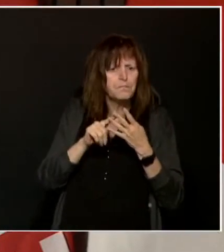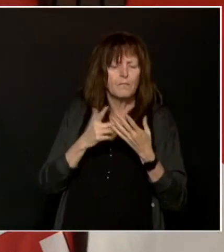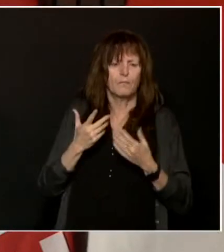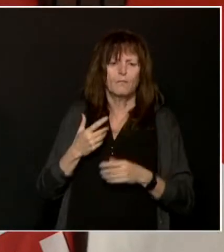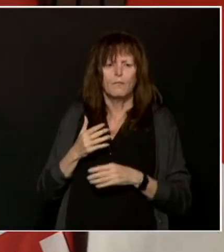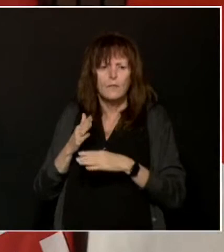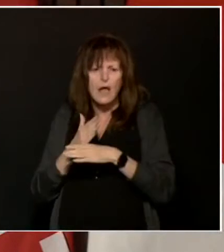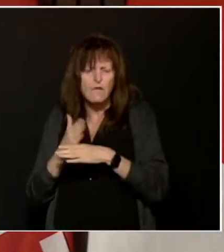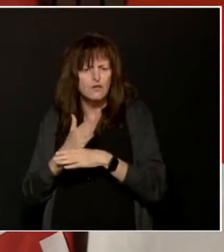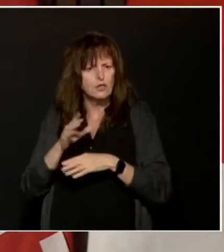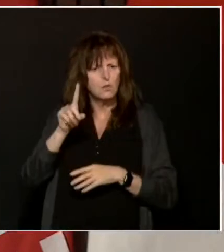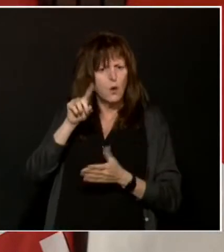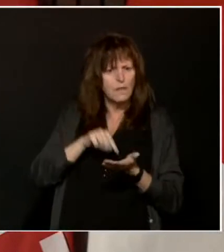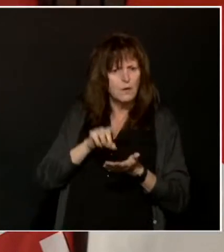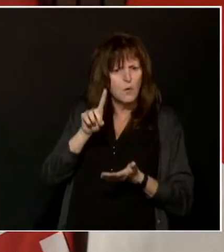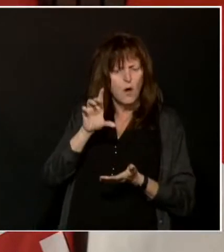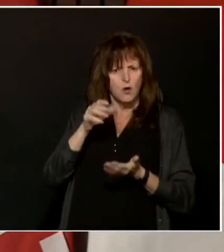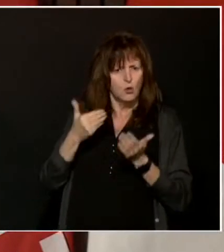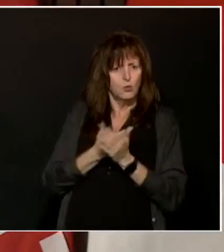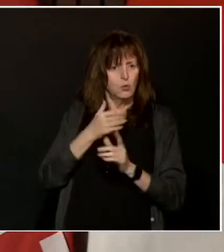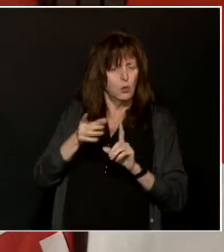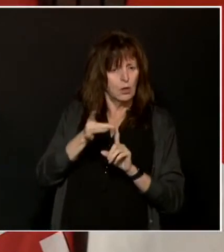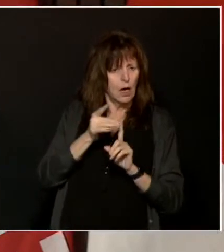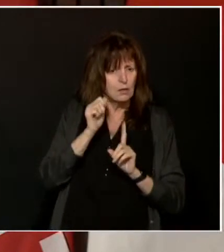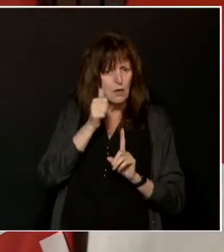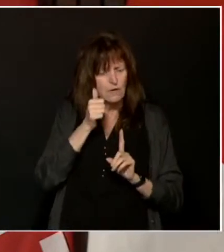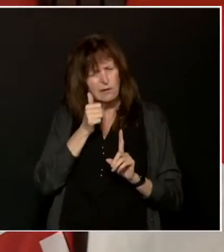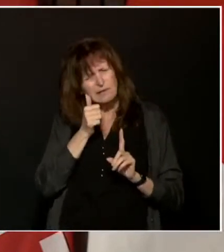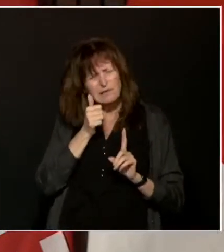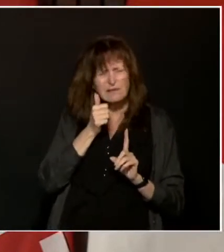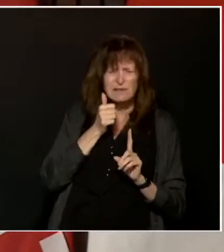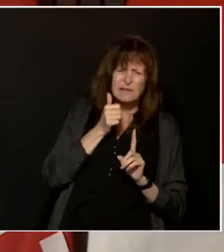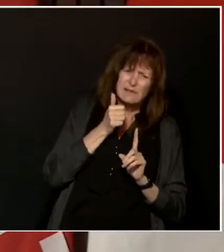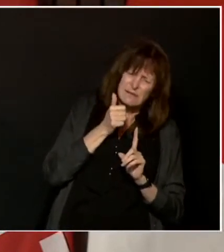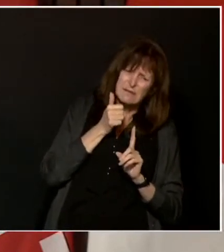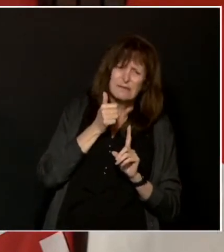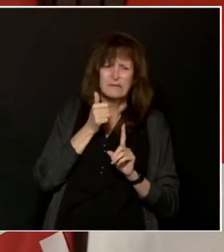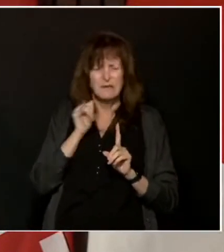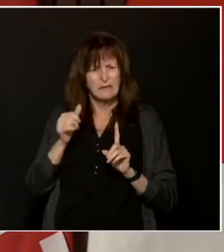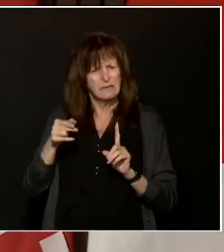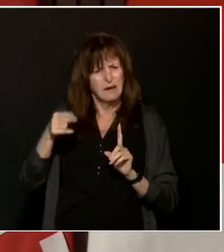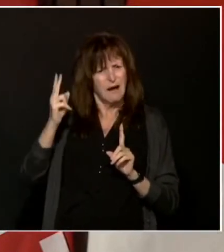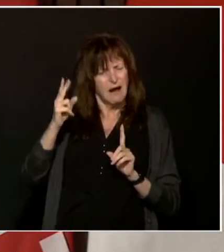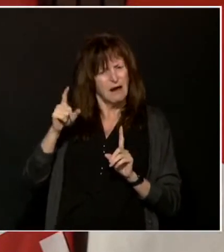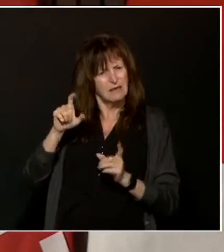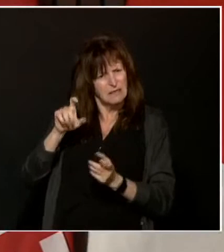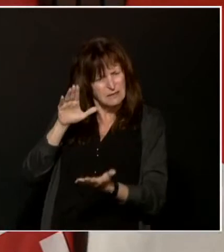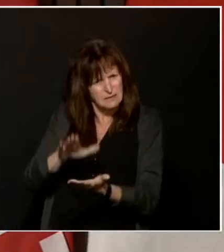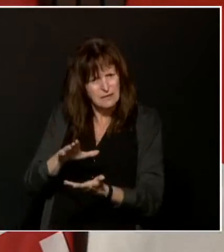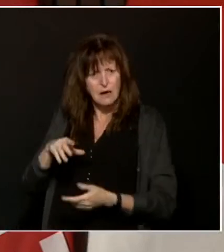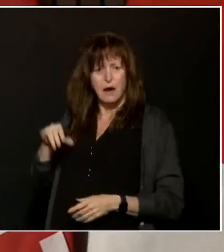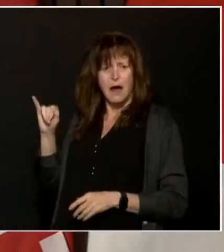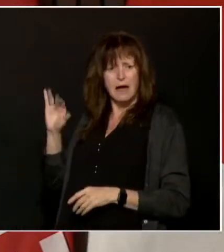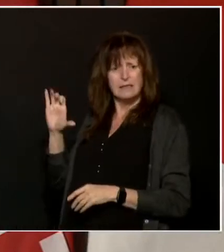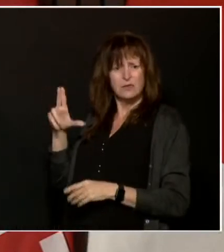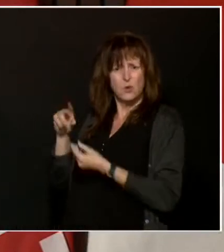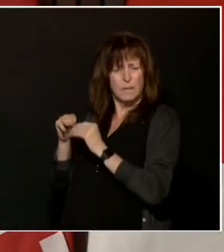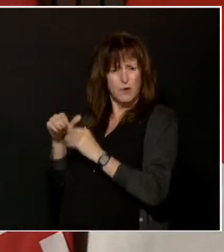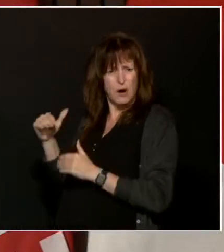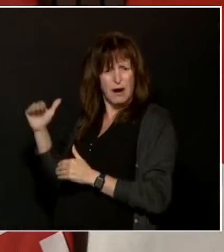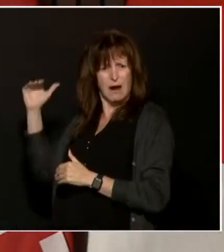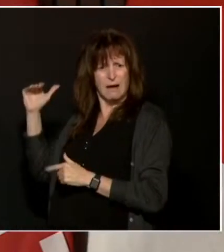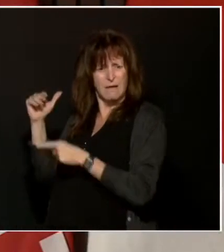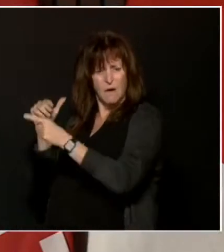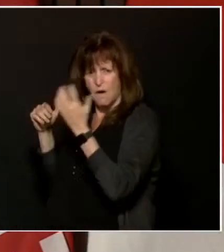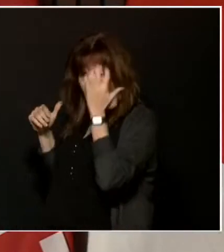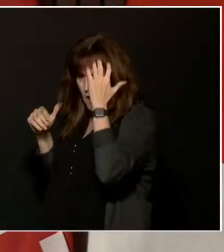infections reported per day. And so we cannot forget that. We still have a significant number of people in the intensive care unit. So we have to think about the hospital capacity, the public